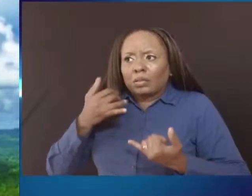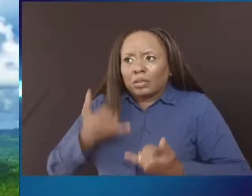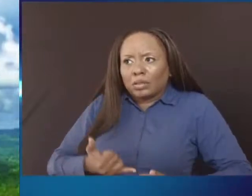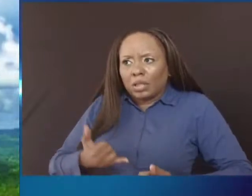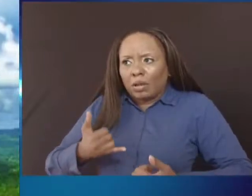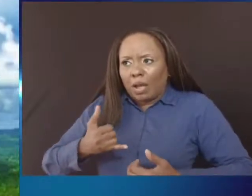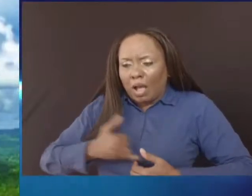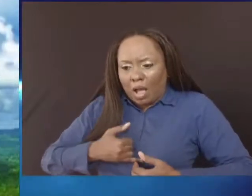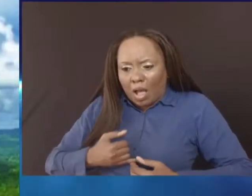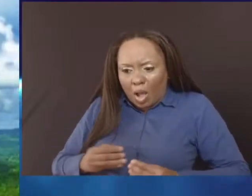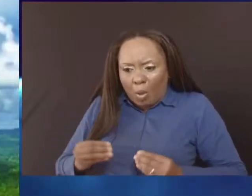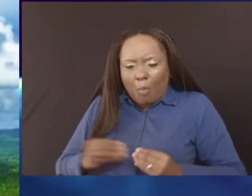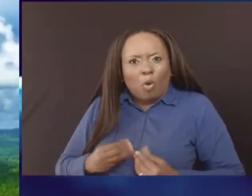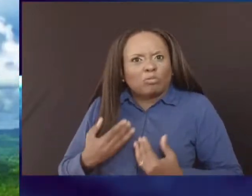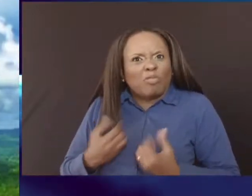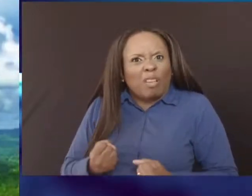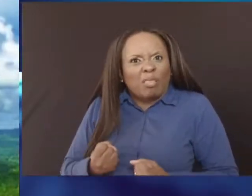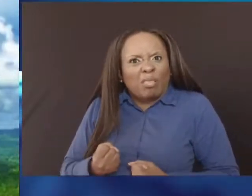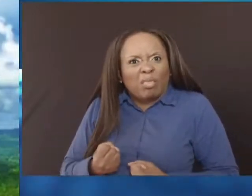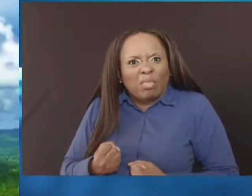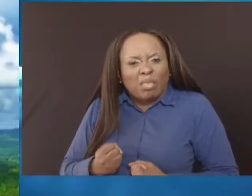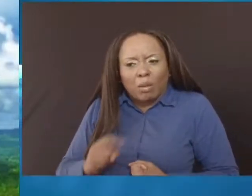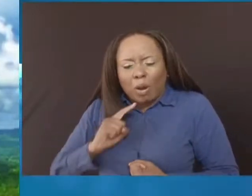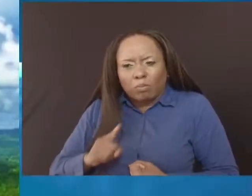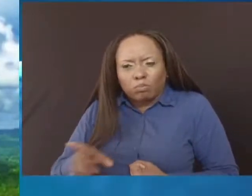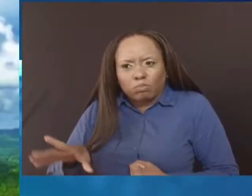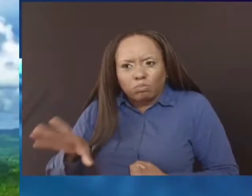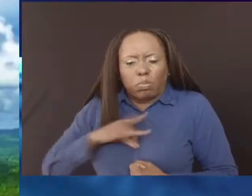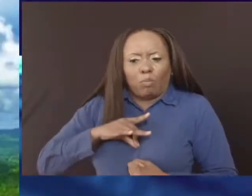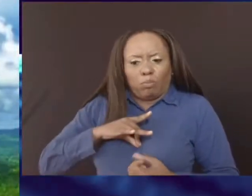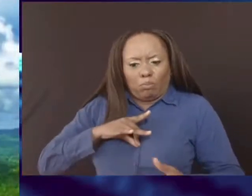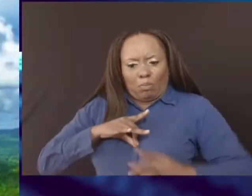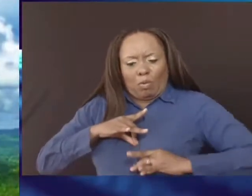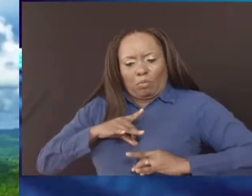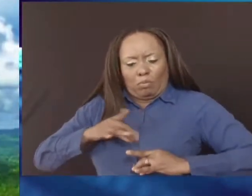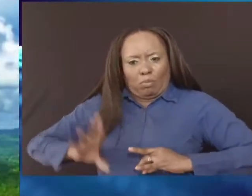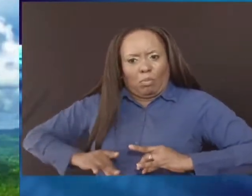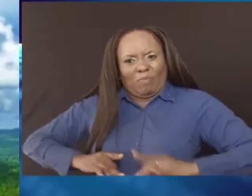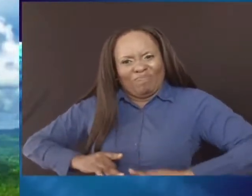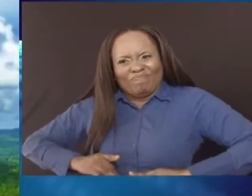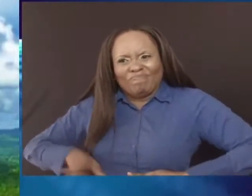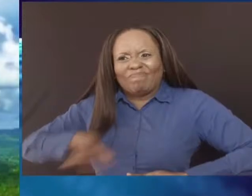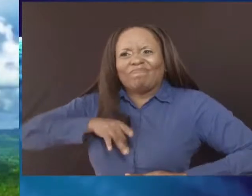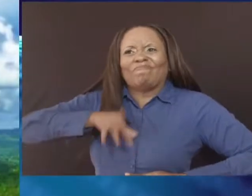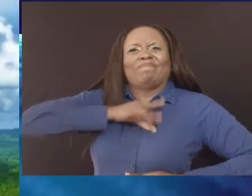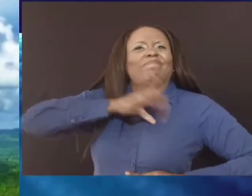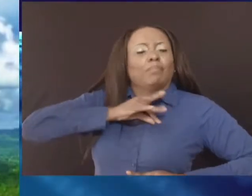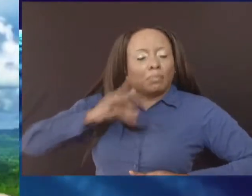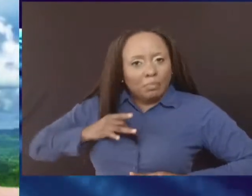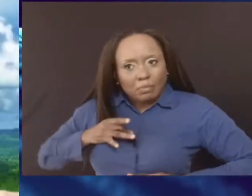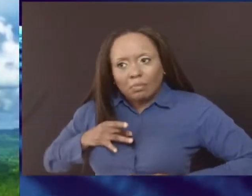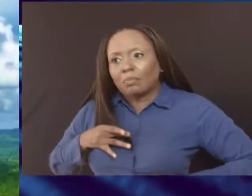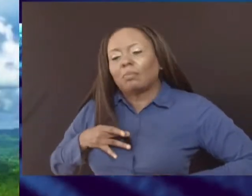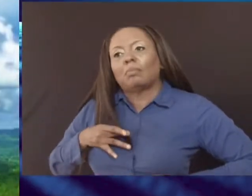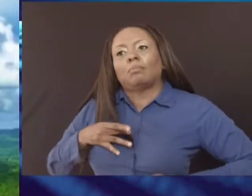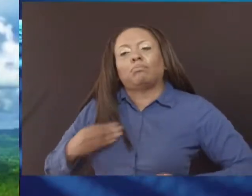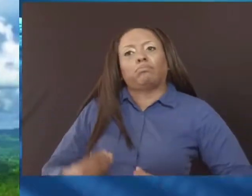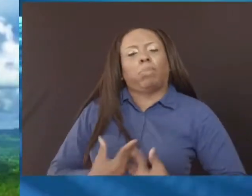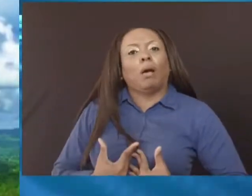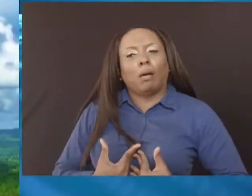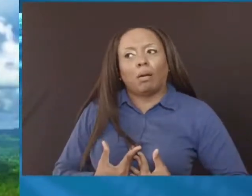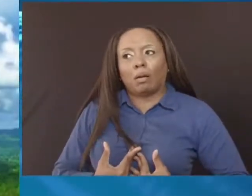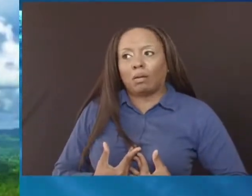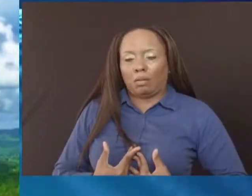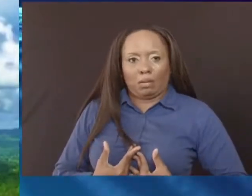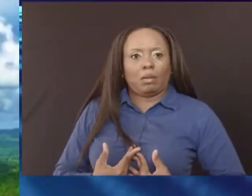an elbow and it also now has a wrist. So it's flexible. So if it pushed directly in front of it and it doesn't get anything, it could flick